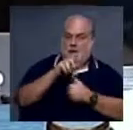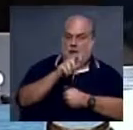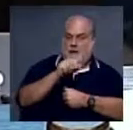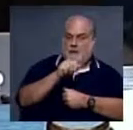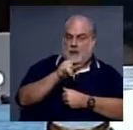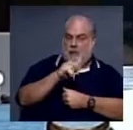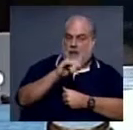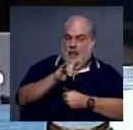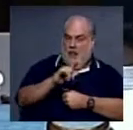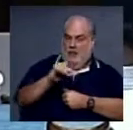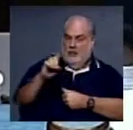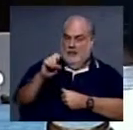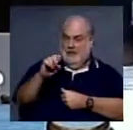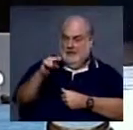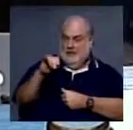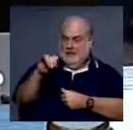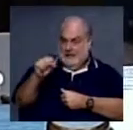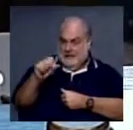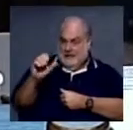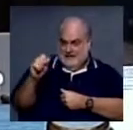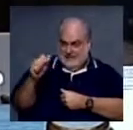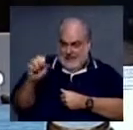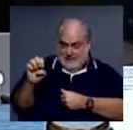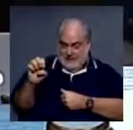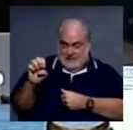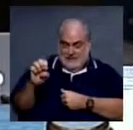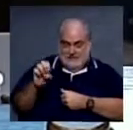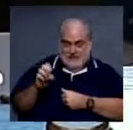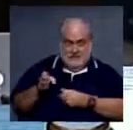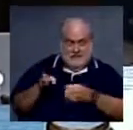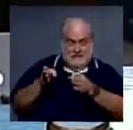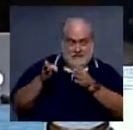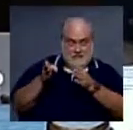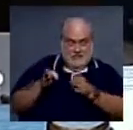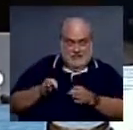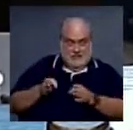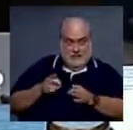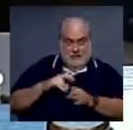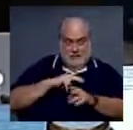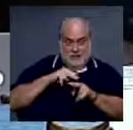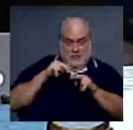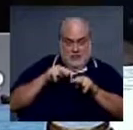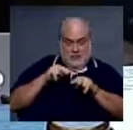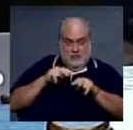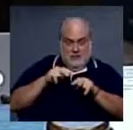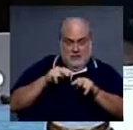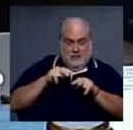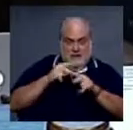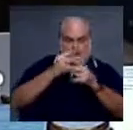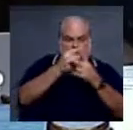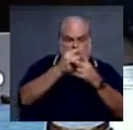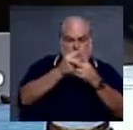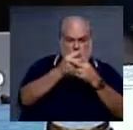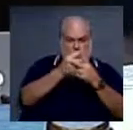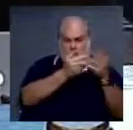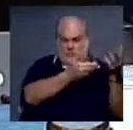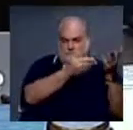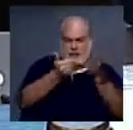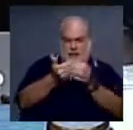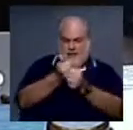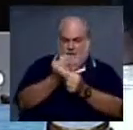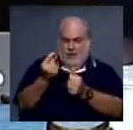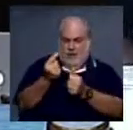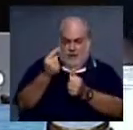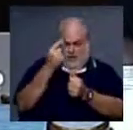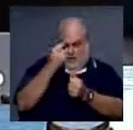case was the fact that then the parole, the Department of Corrections would have everybody brought in for a